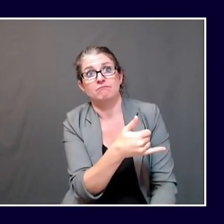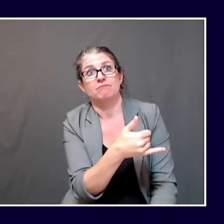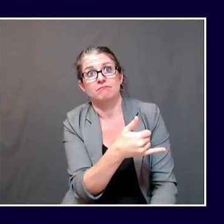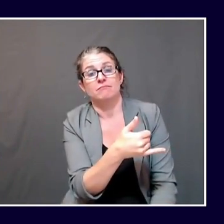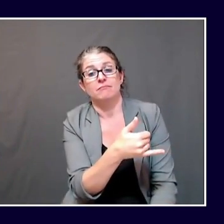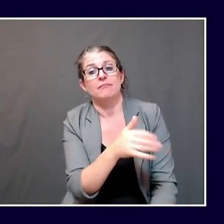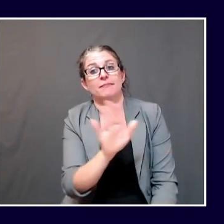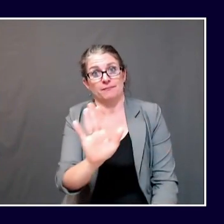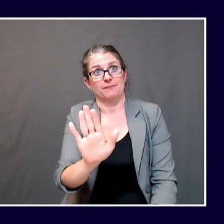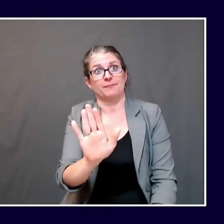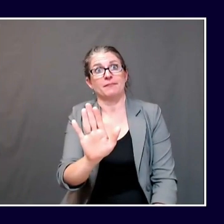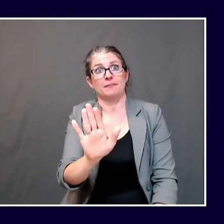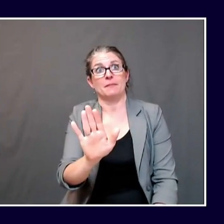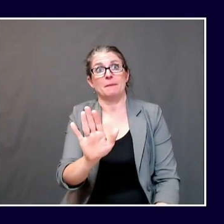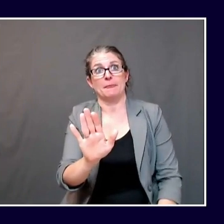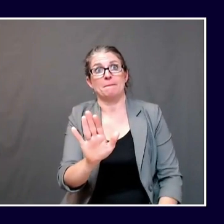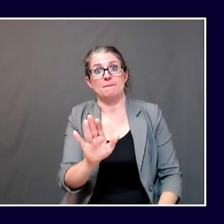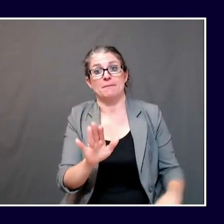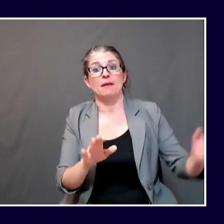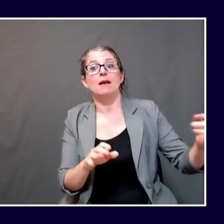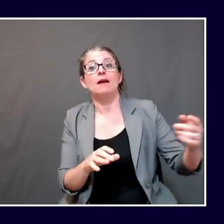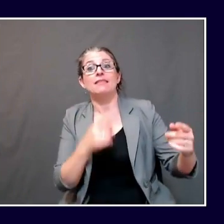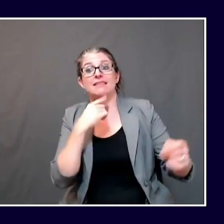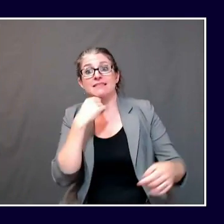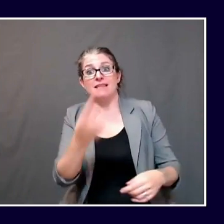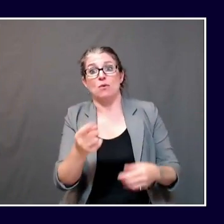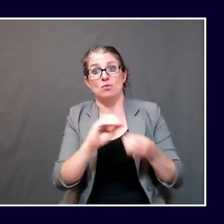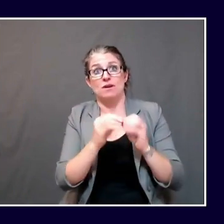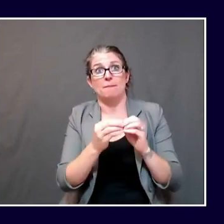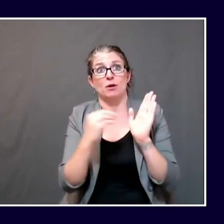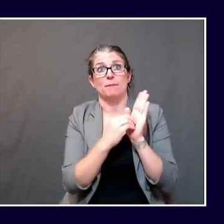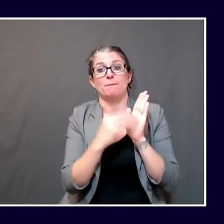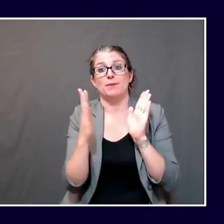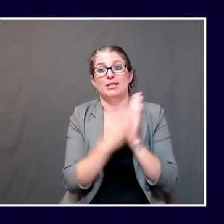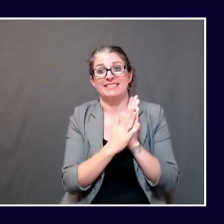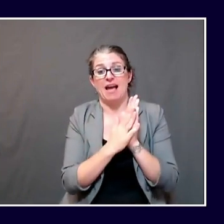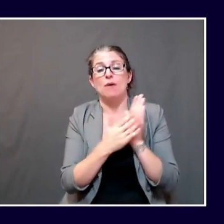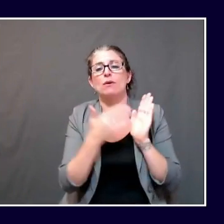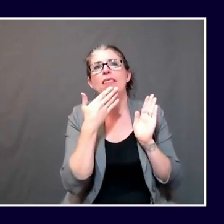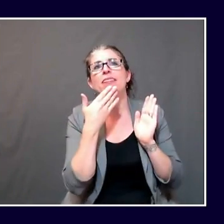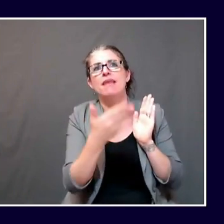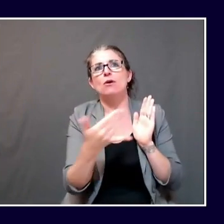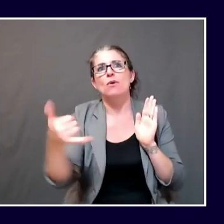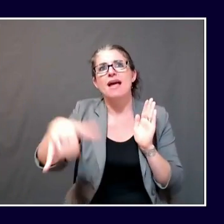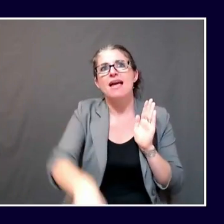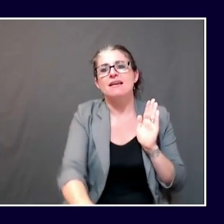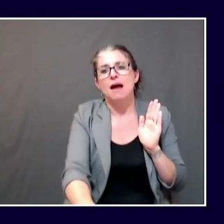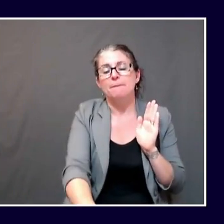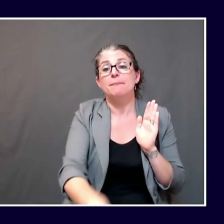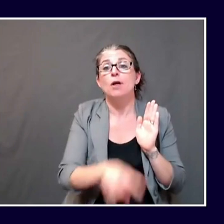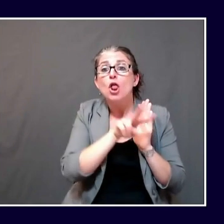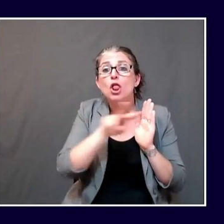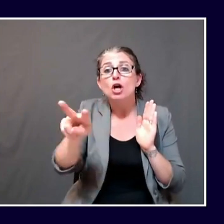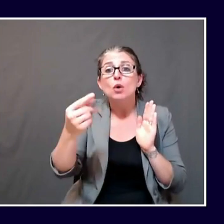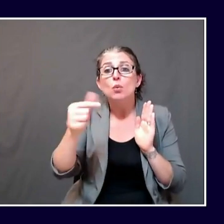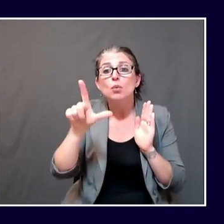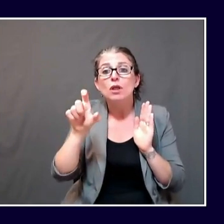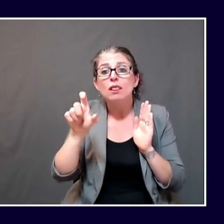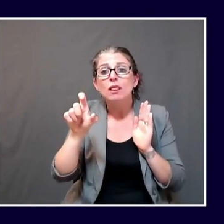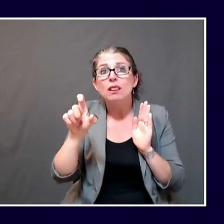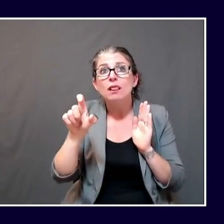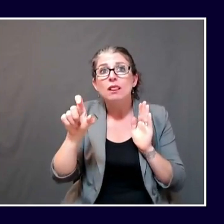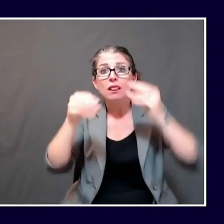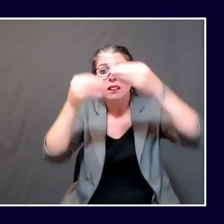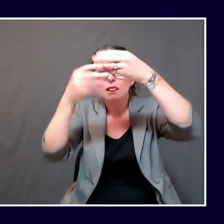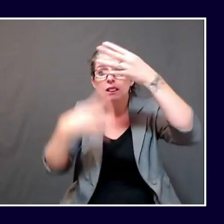or more nowadays, of course, on Google, is actually the number for the Maine CDC. And if you're not able to get that, if you're not